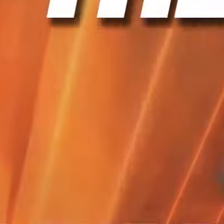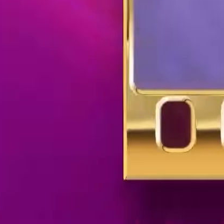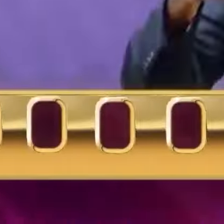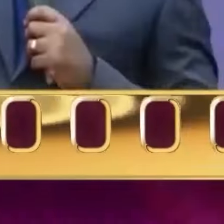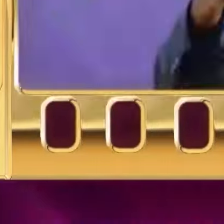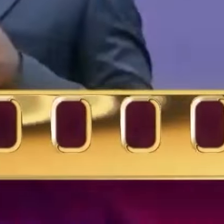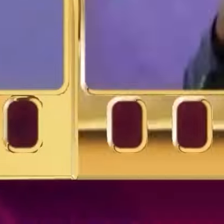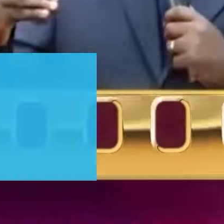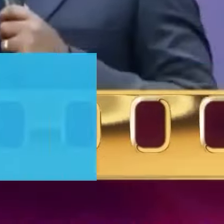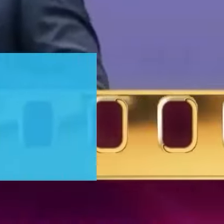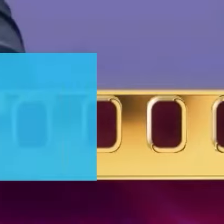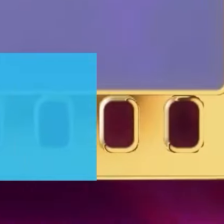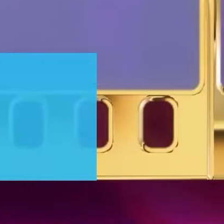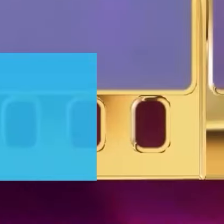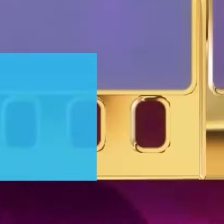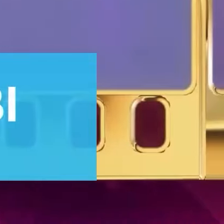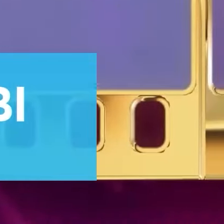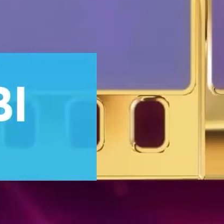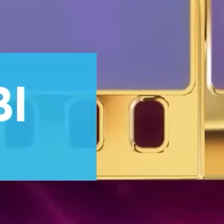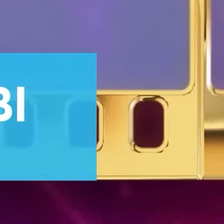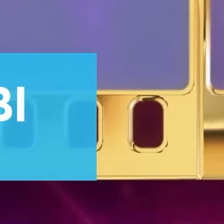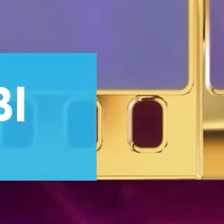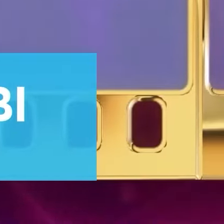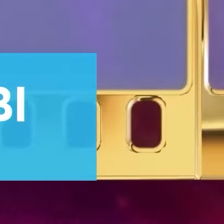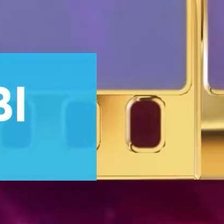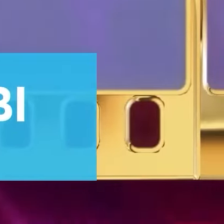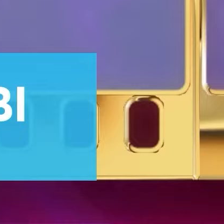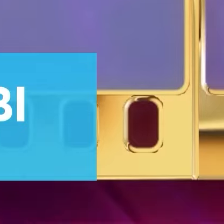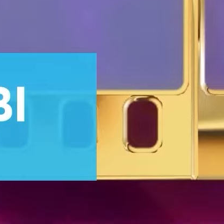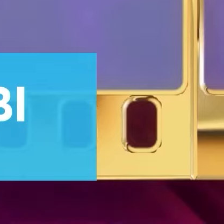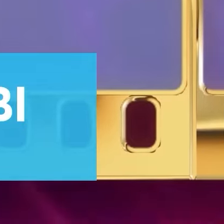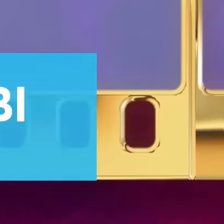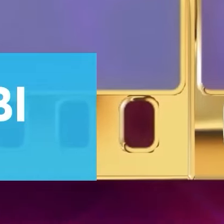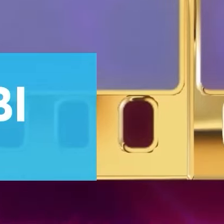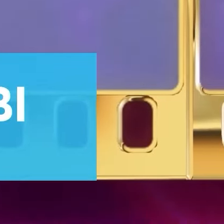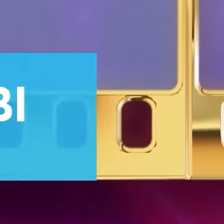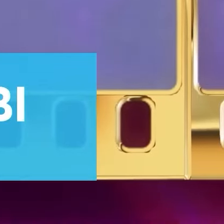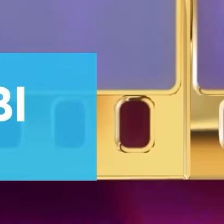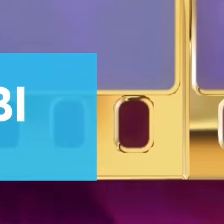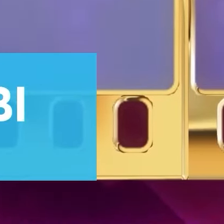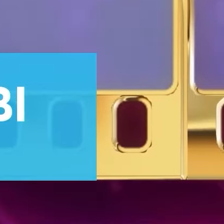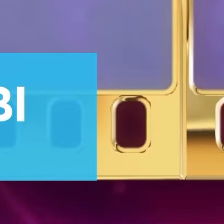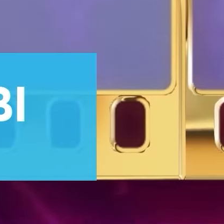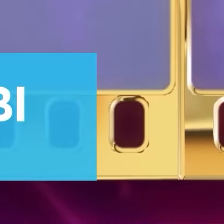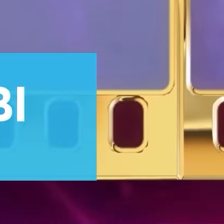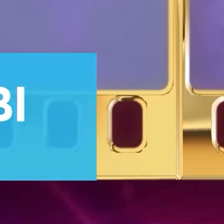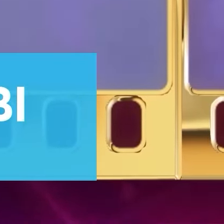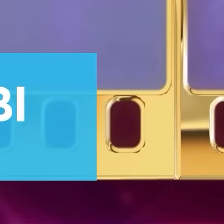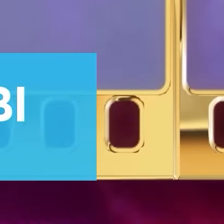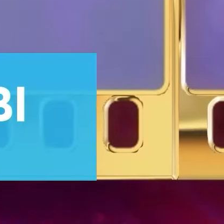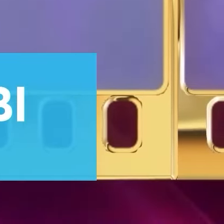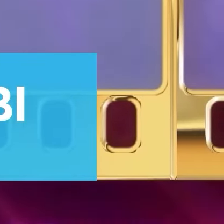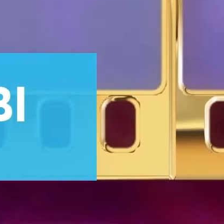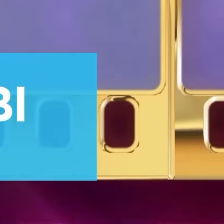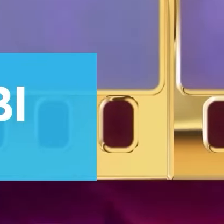earth. The grace of God also requires something from us, that we should deny ungodliness and worldly lust, and